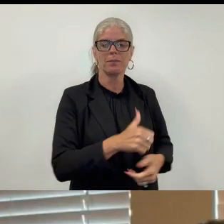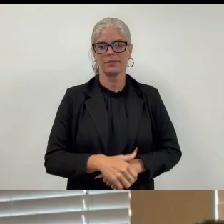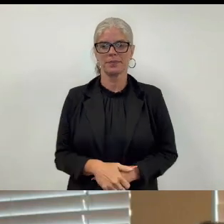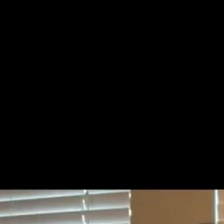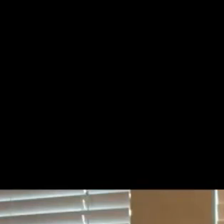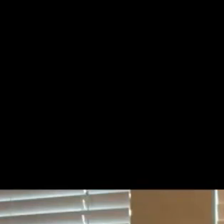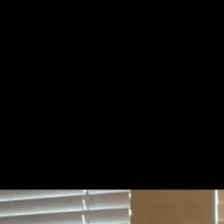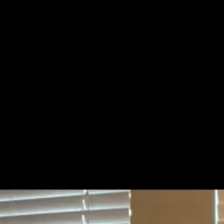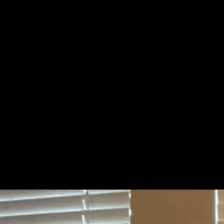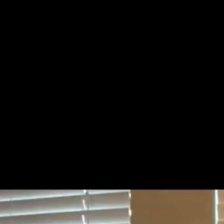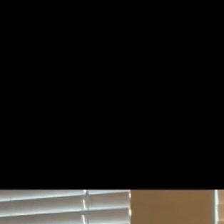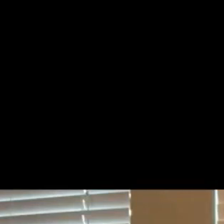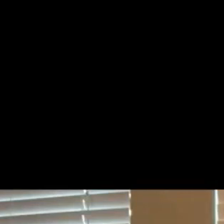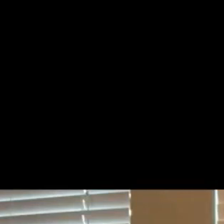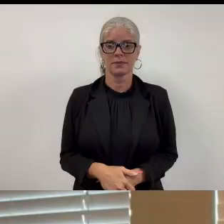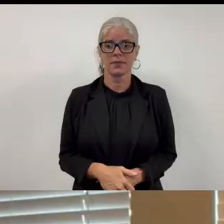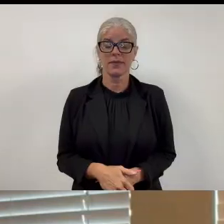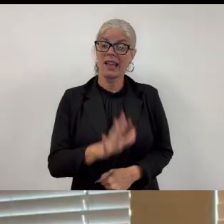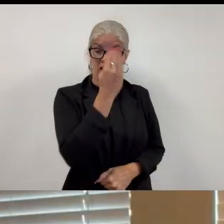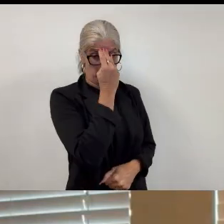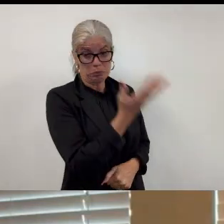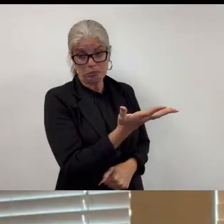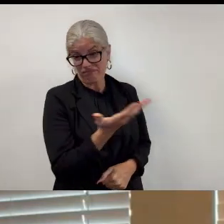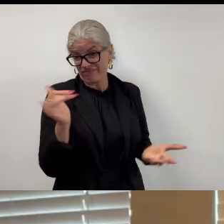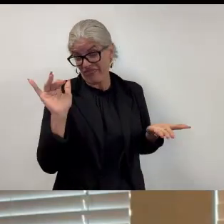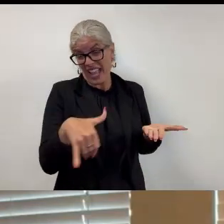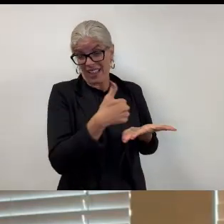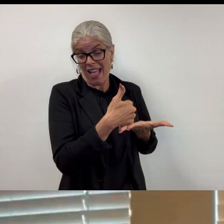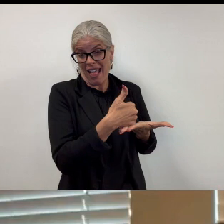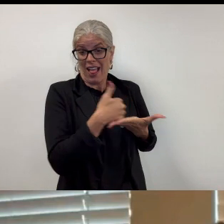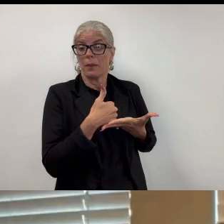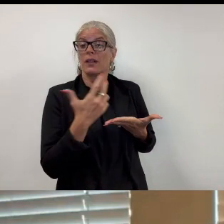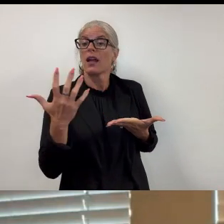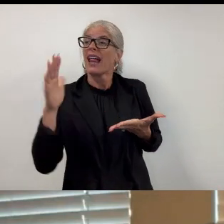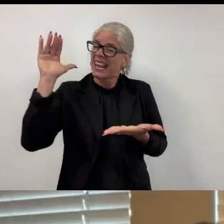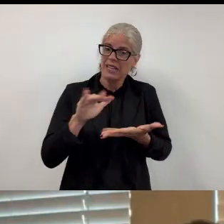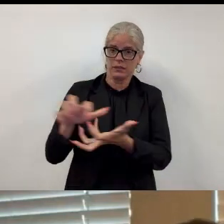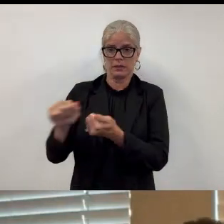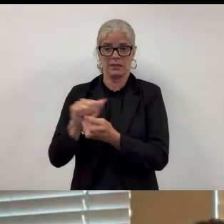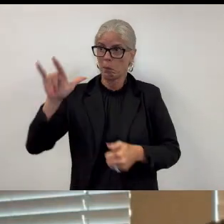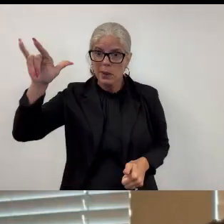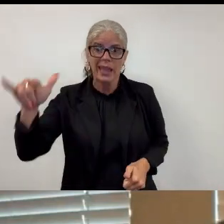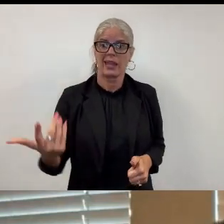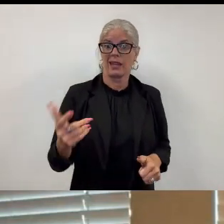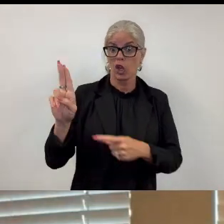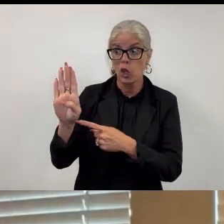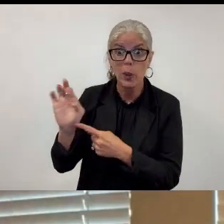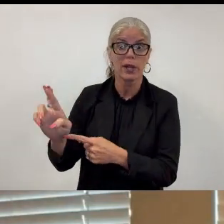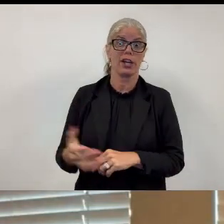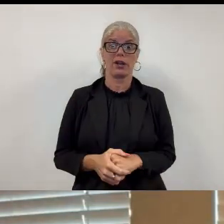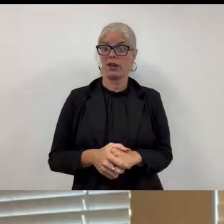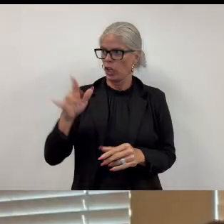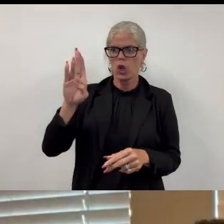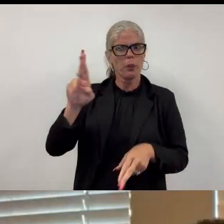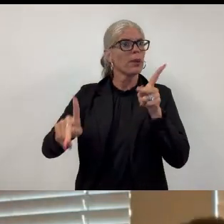I can't. I like that. Yeah, so all in all, that's been really useful to not have too much damage to my chair over the years of being